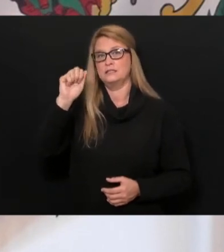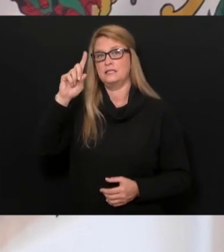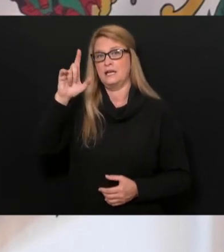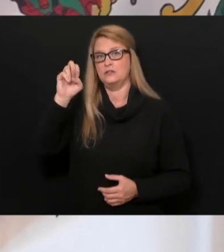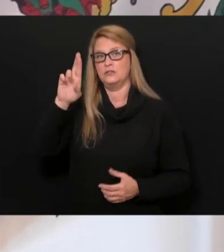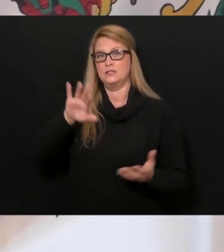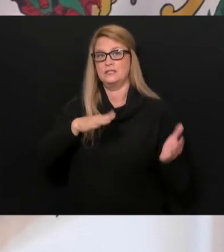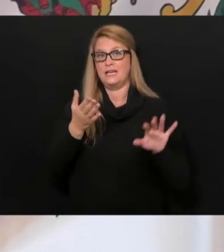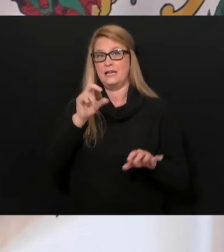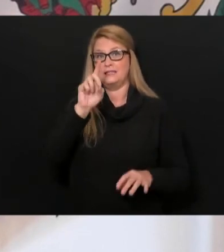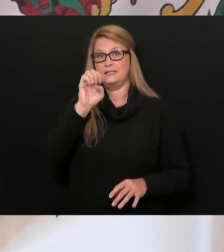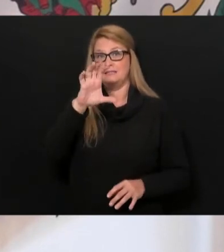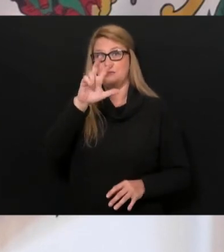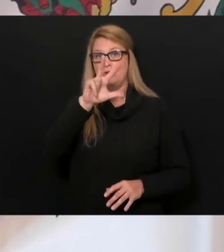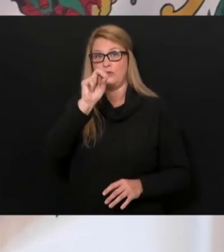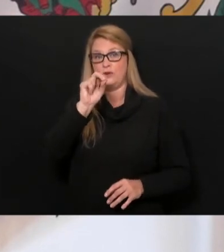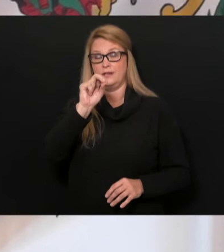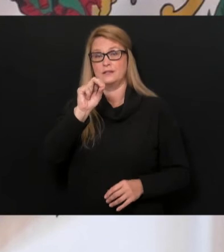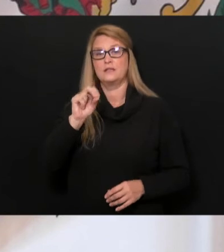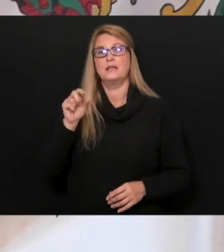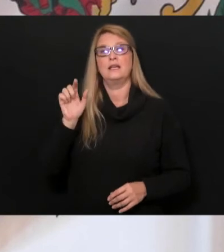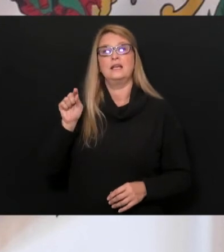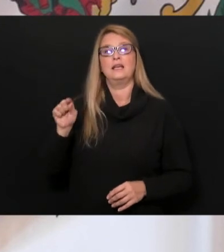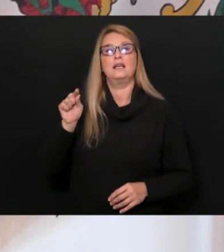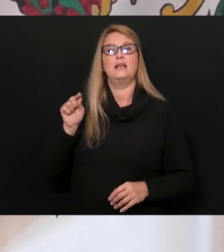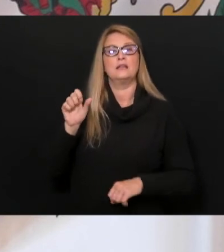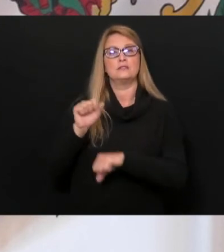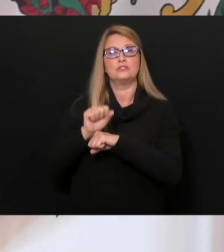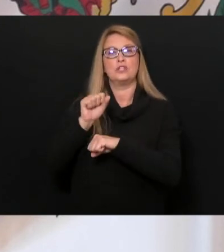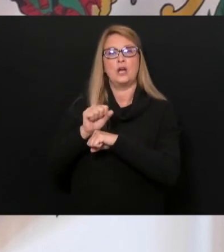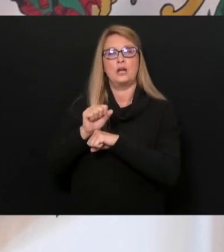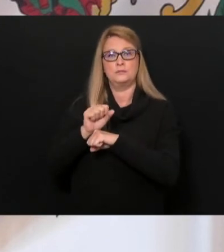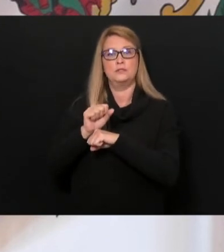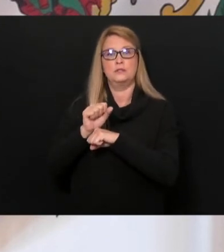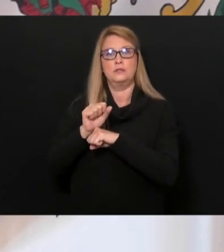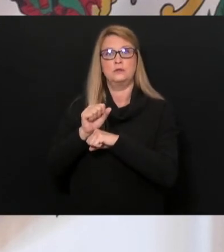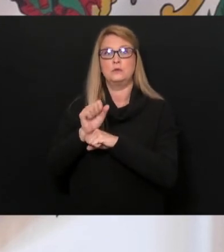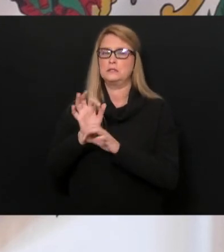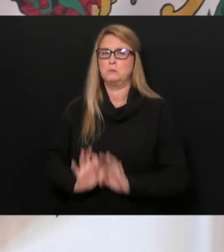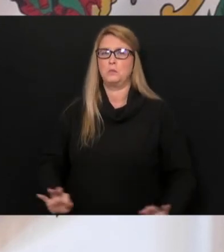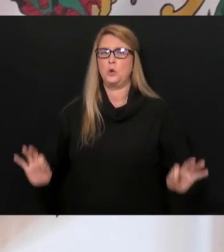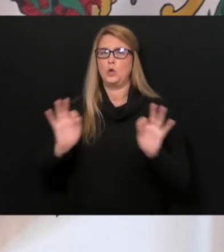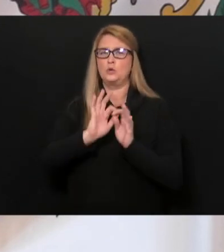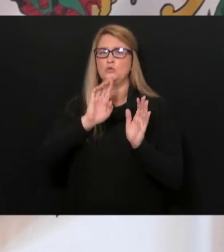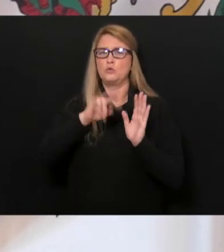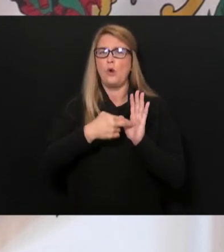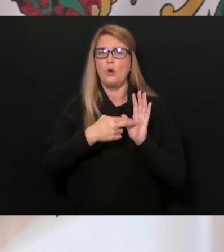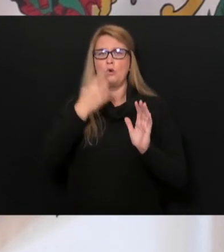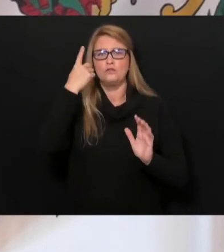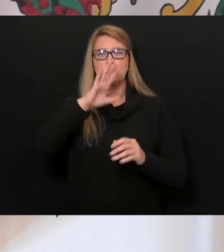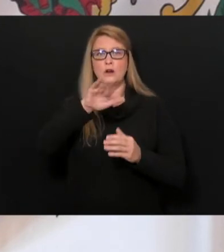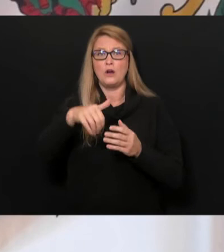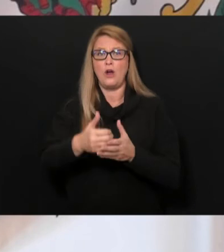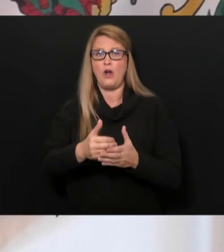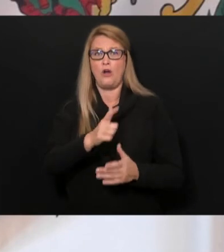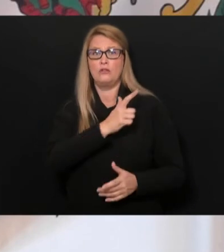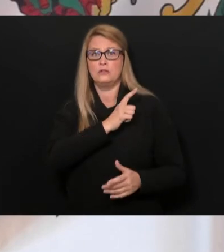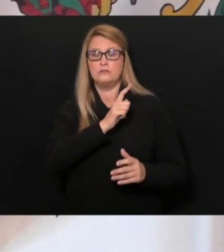the 30th. Captain Sadler performed a crucial role for all law enforcement in West Virginia.